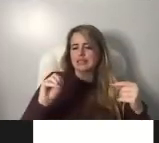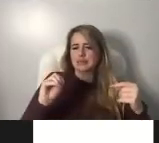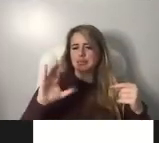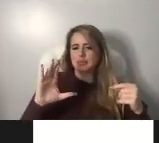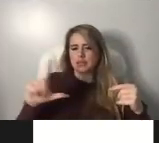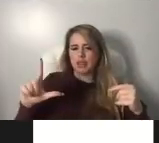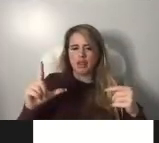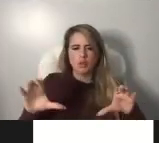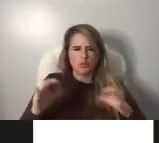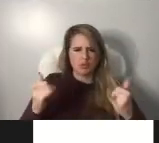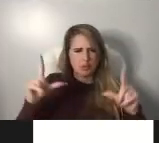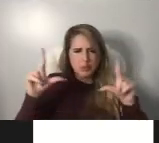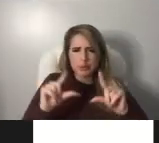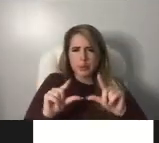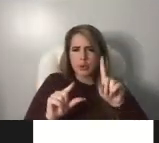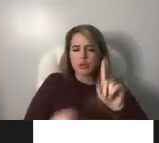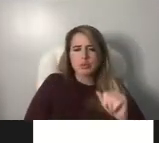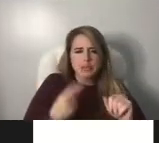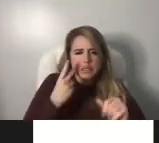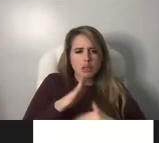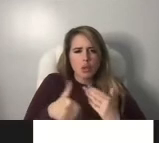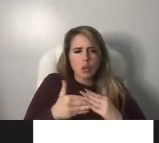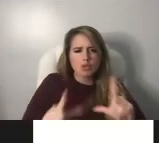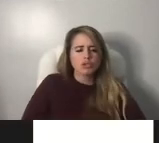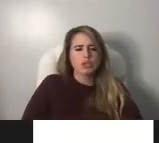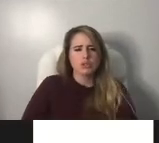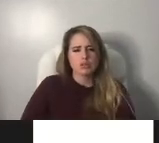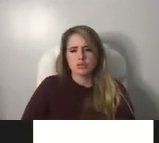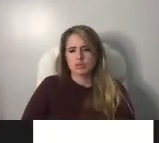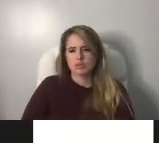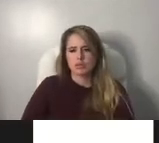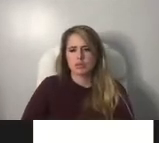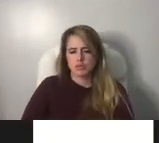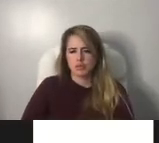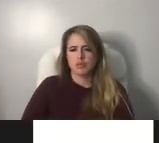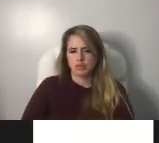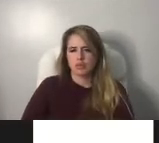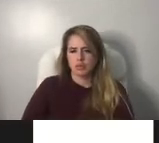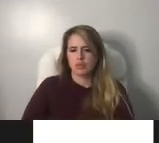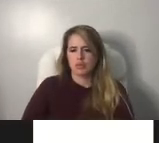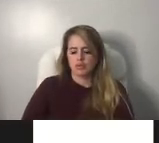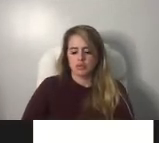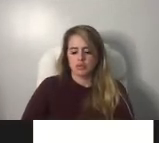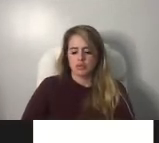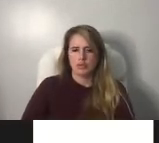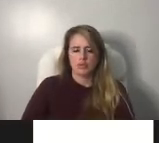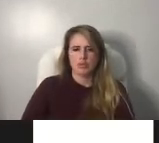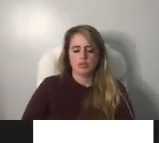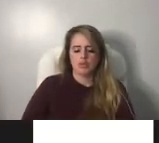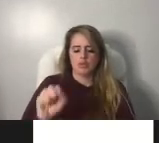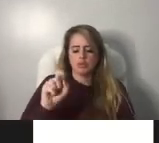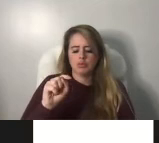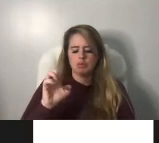to minimize something on my screen here so I can see my whole screen. I'm having a hard time doing that. Stem cells, are mesenchymal stem cells,